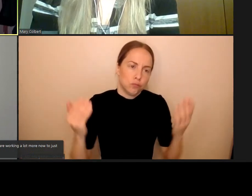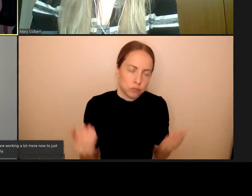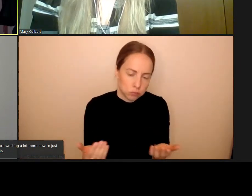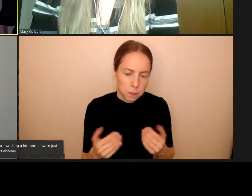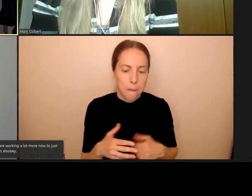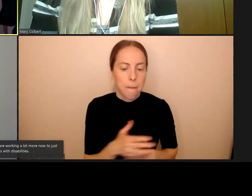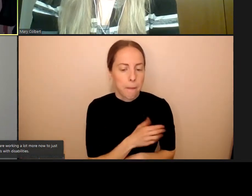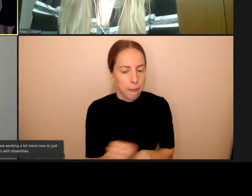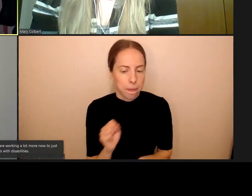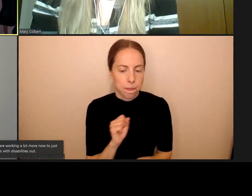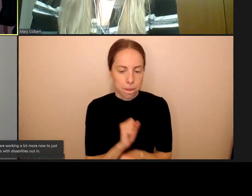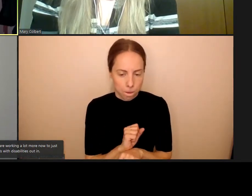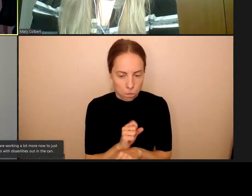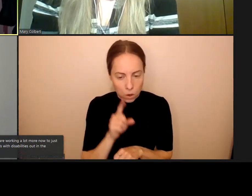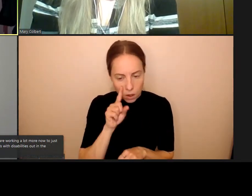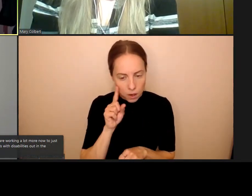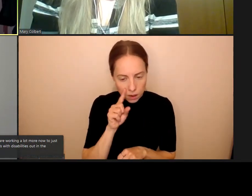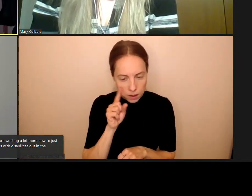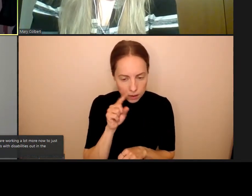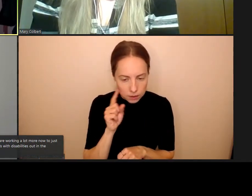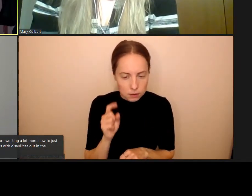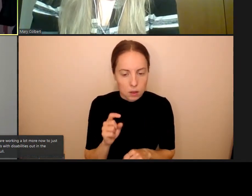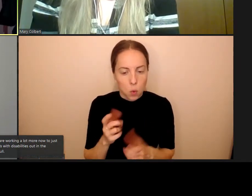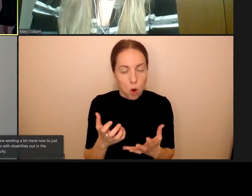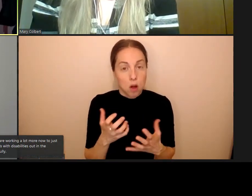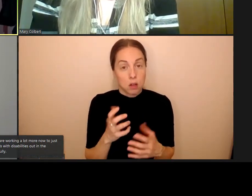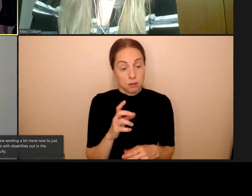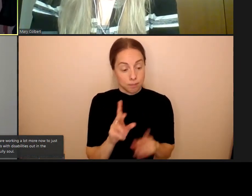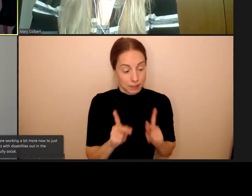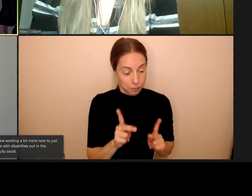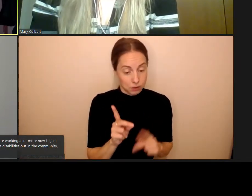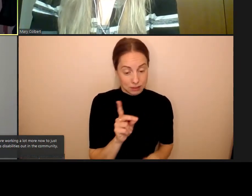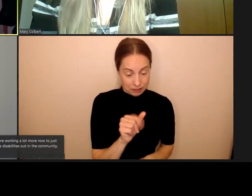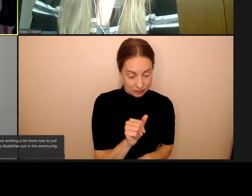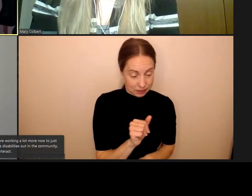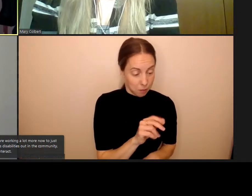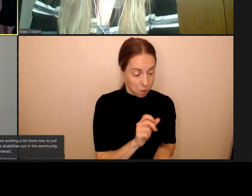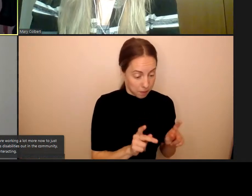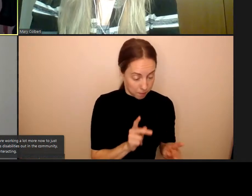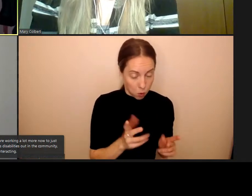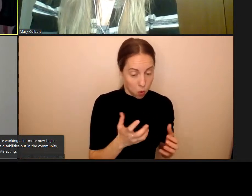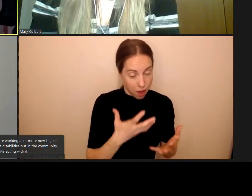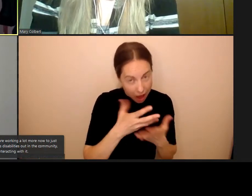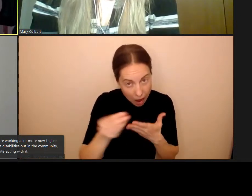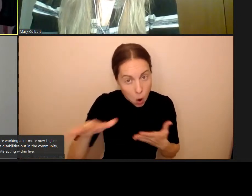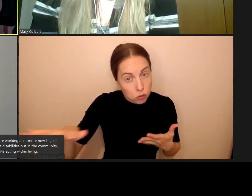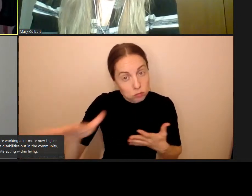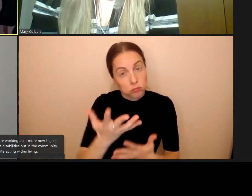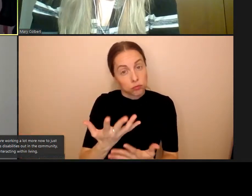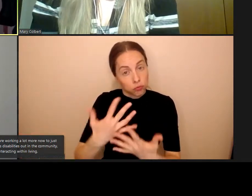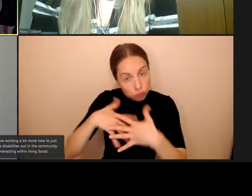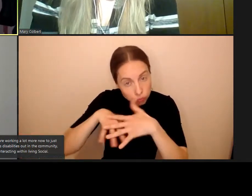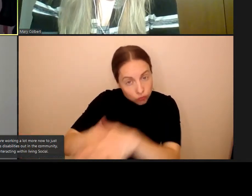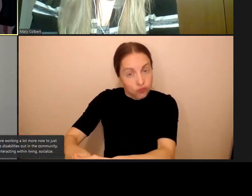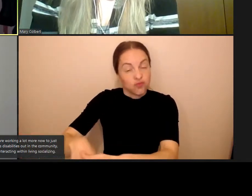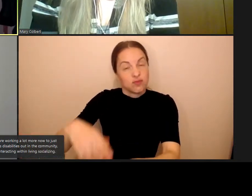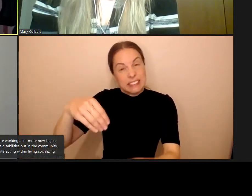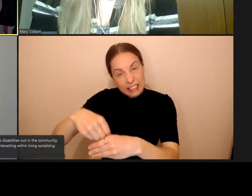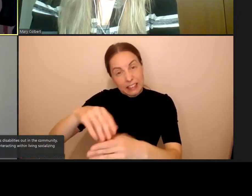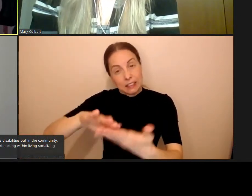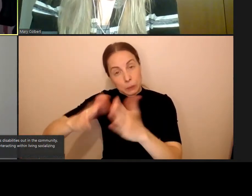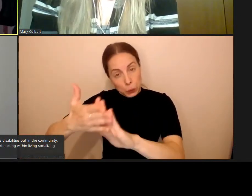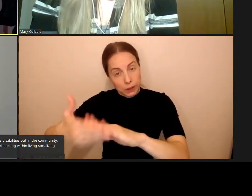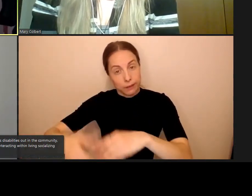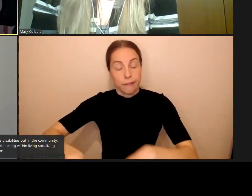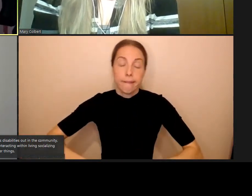with disabilities out in the community fully, socially, interacting within living, socializing,